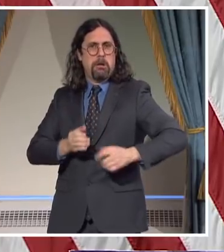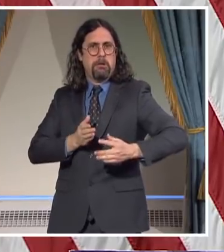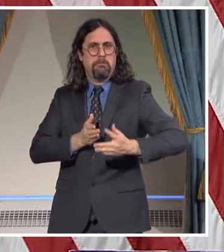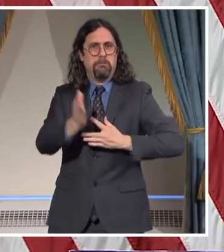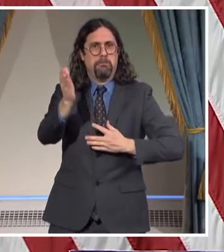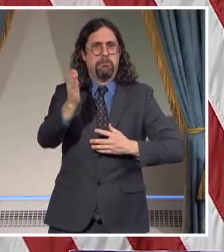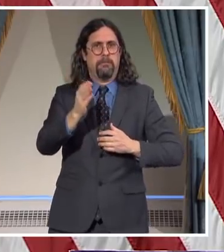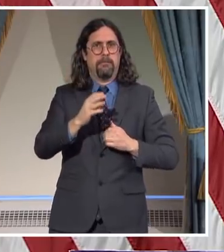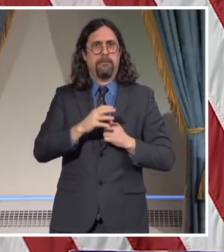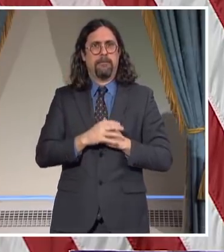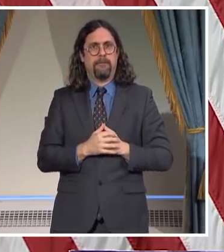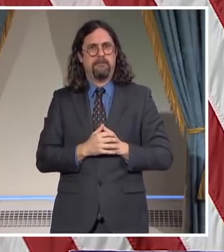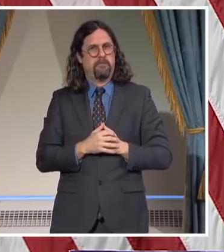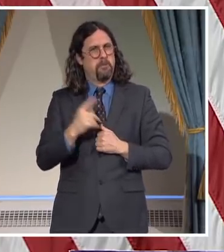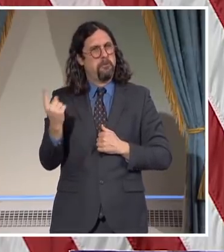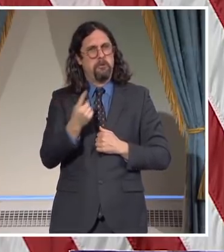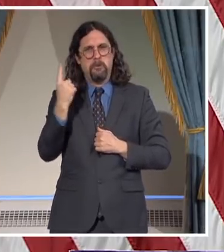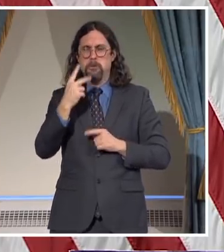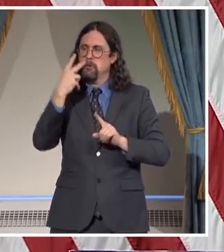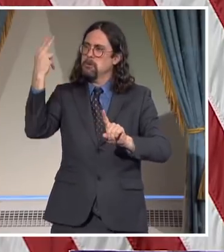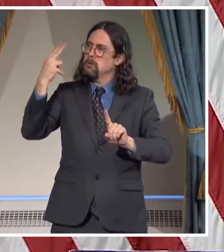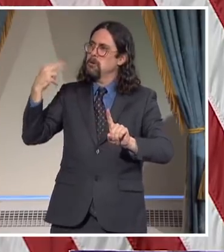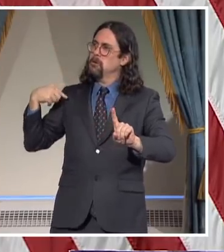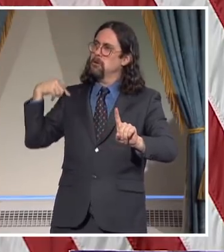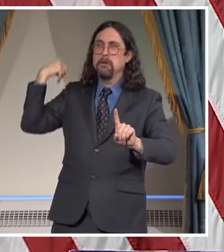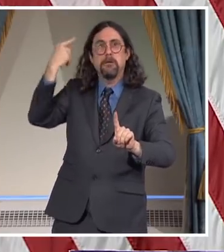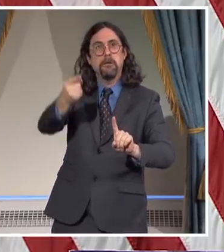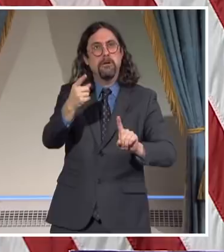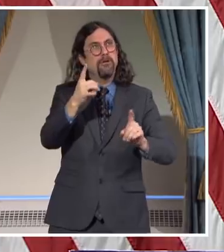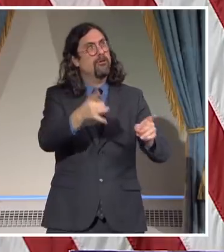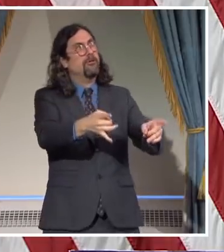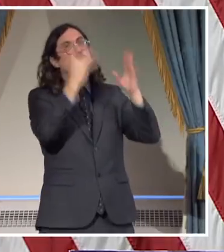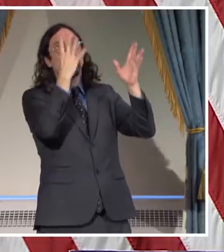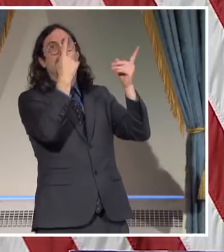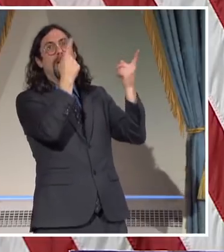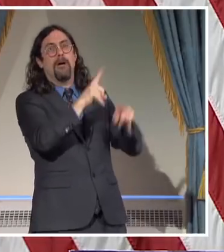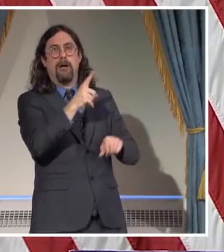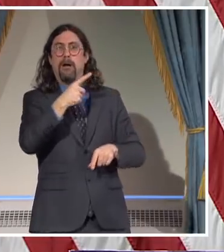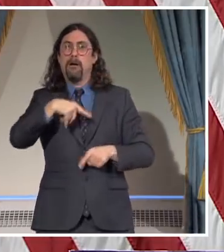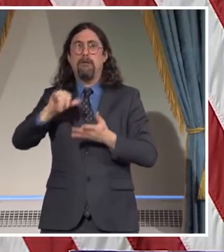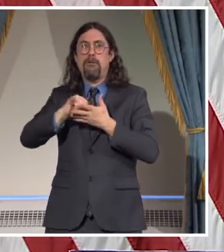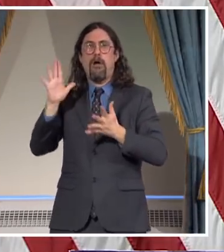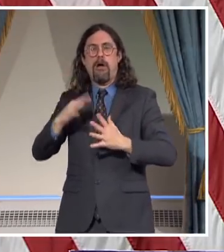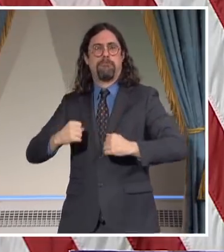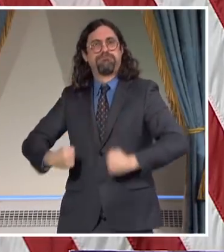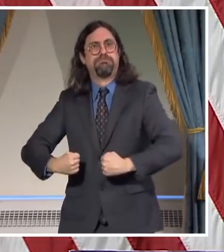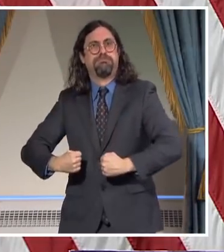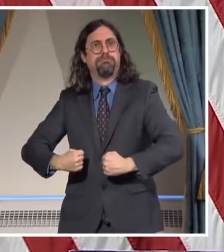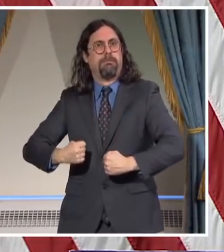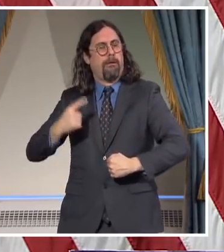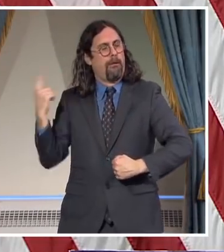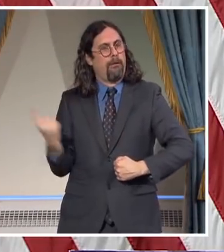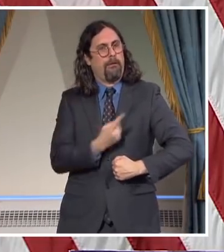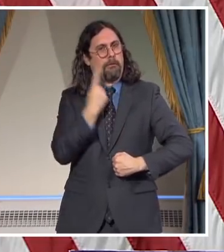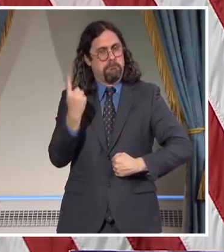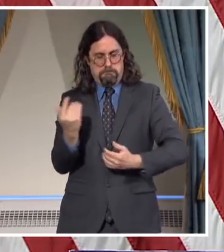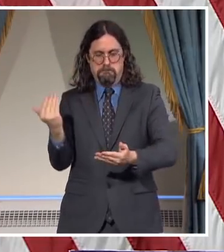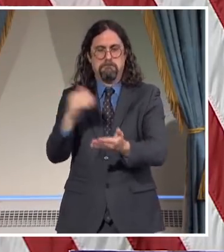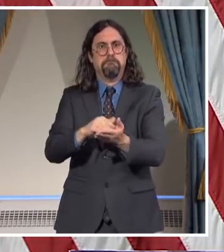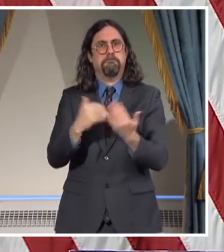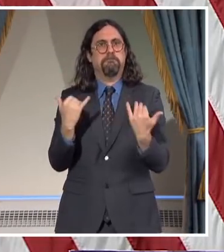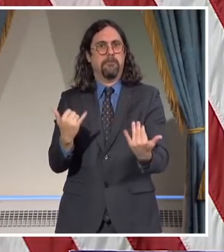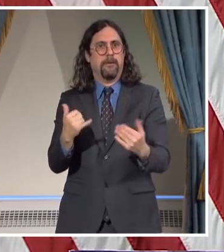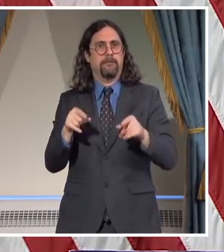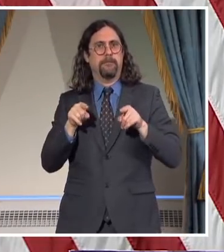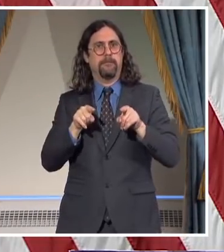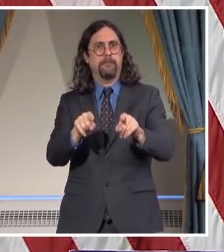how good New Yorkers can be, even when our backs are against the wall. So I just want to reassure everyone, you are definitely not alone, and